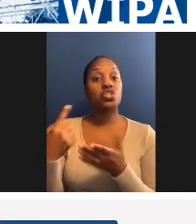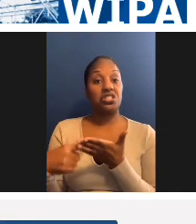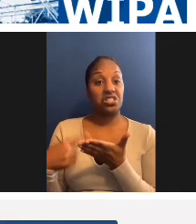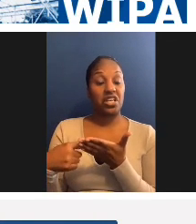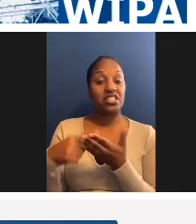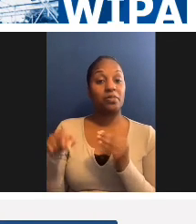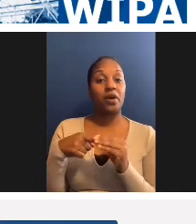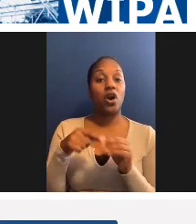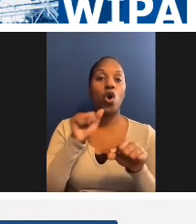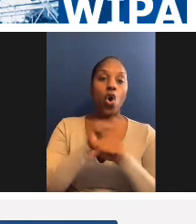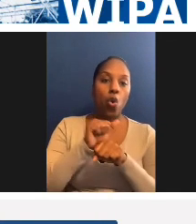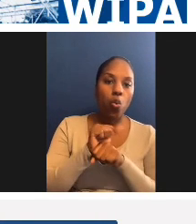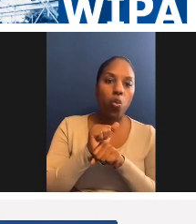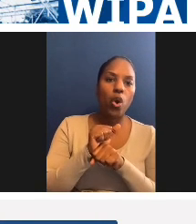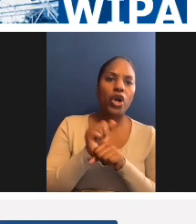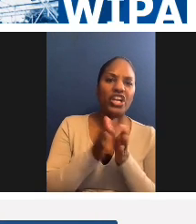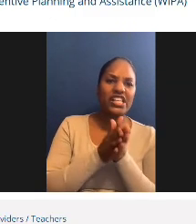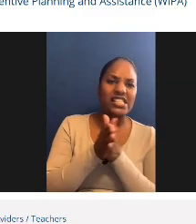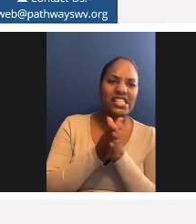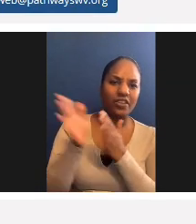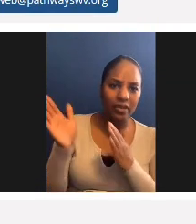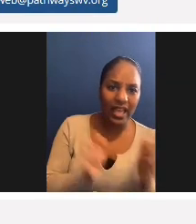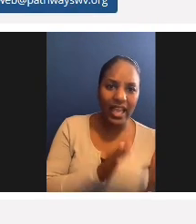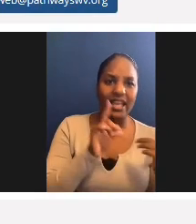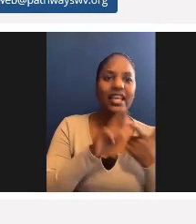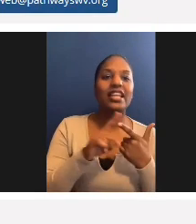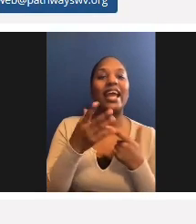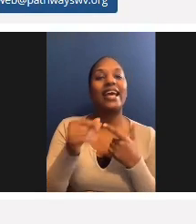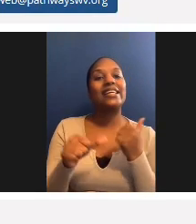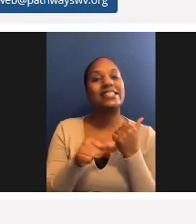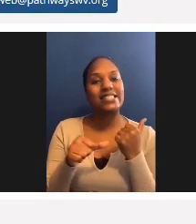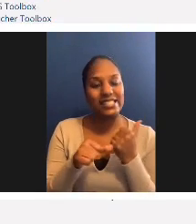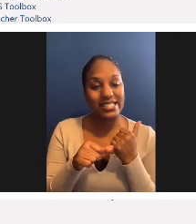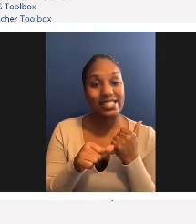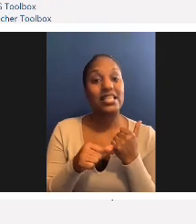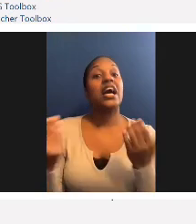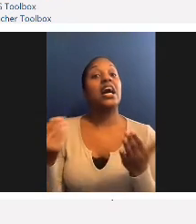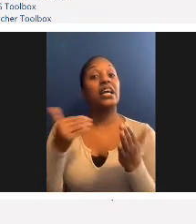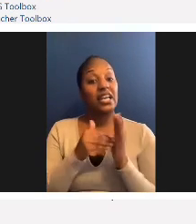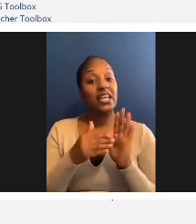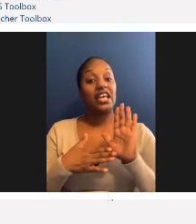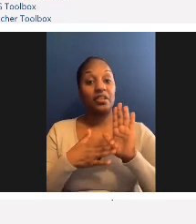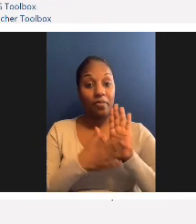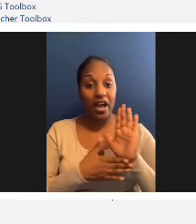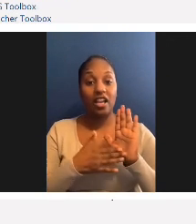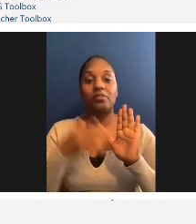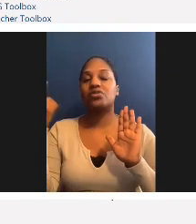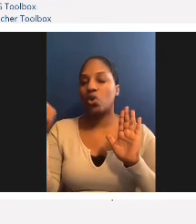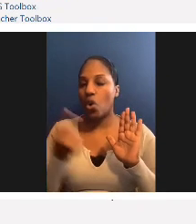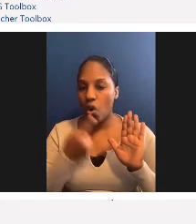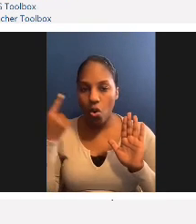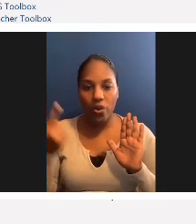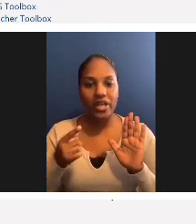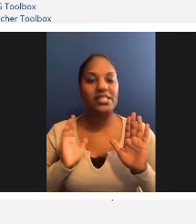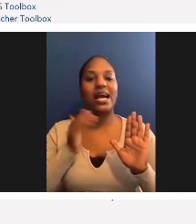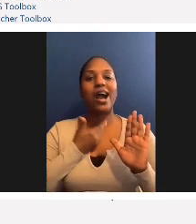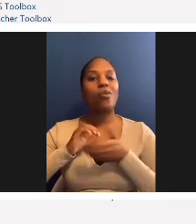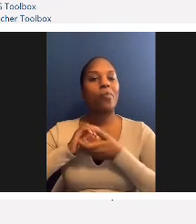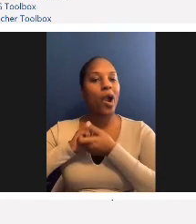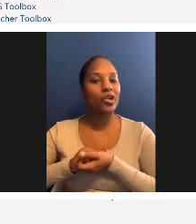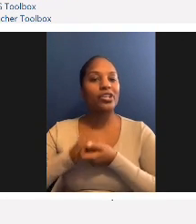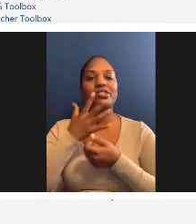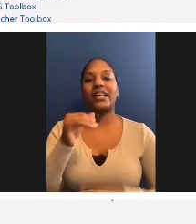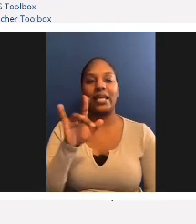work incentive planning and assistance. Again, at the bottom is always our partners and links